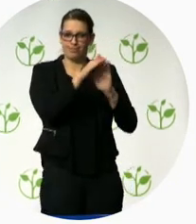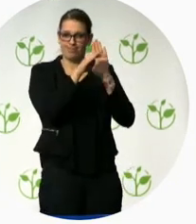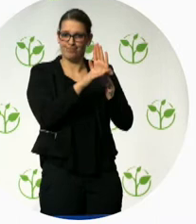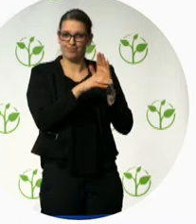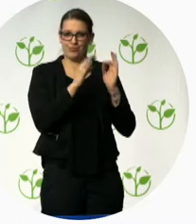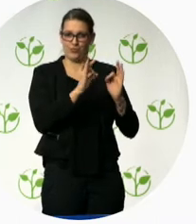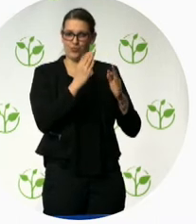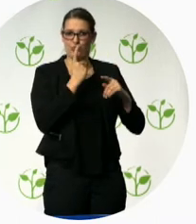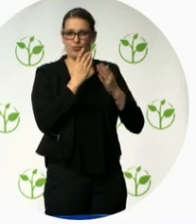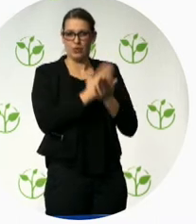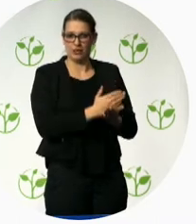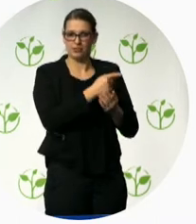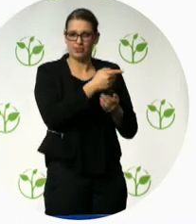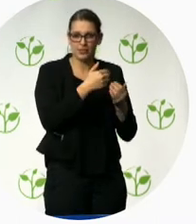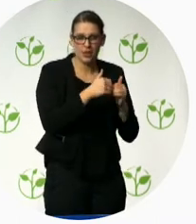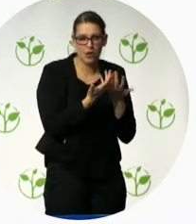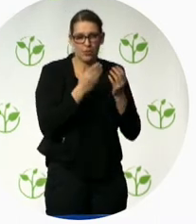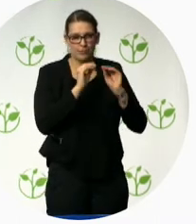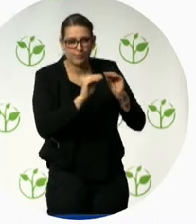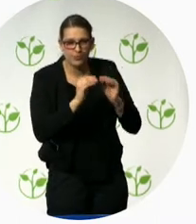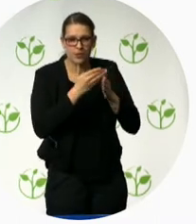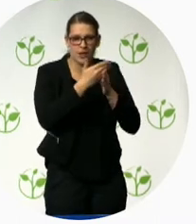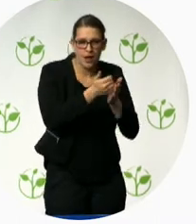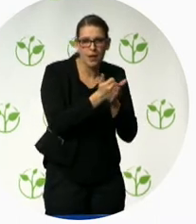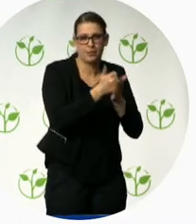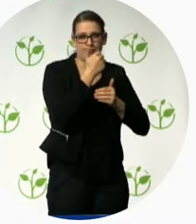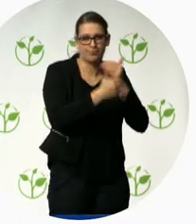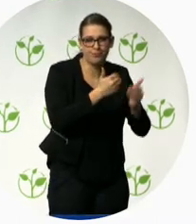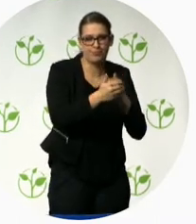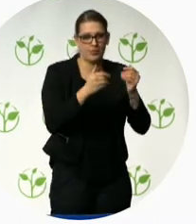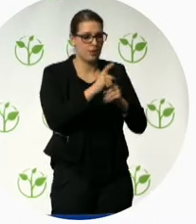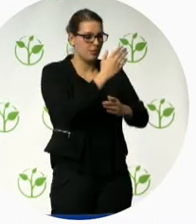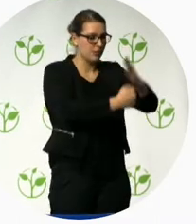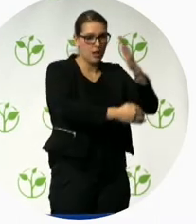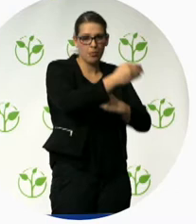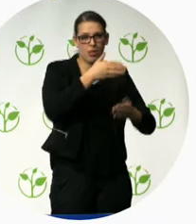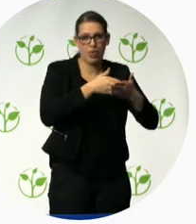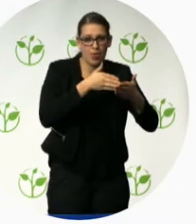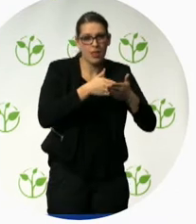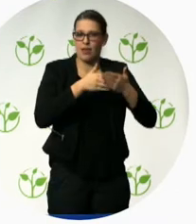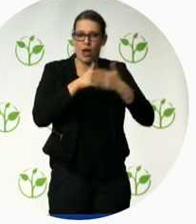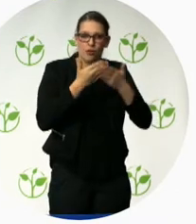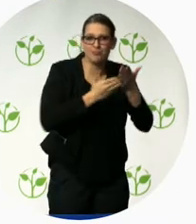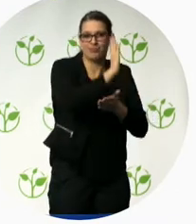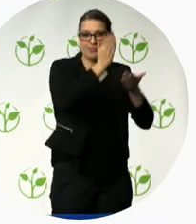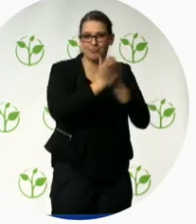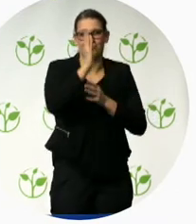by these initiatives. I just wanted to contribute for this. Thank you.